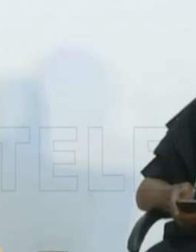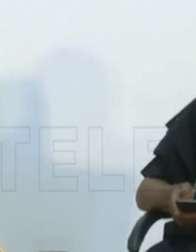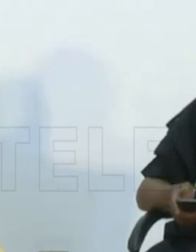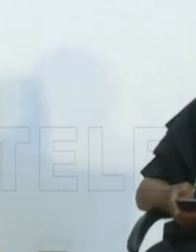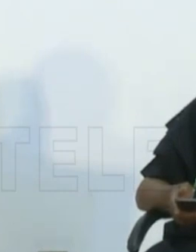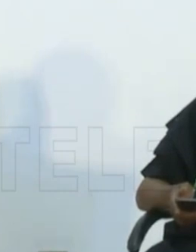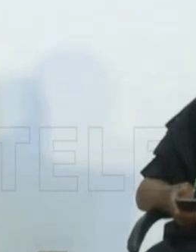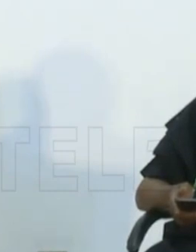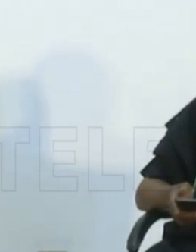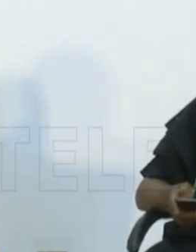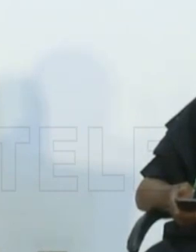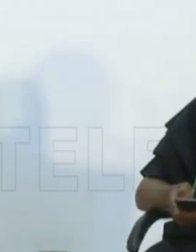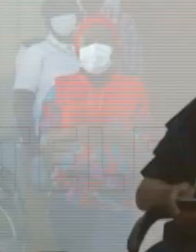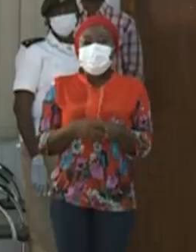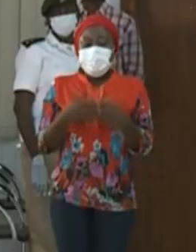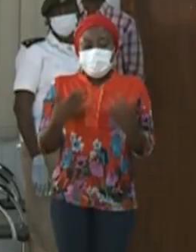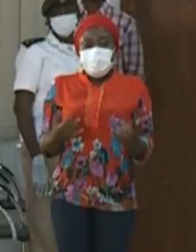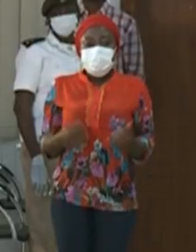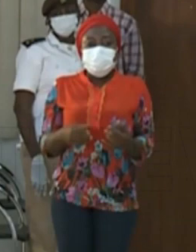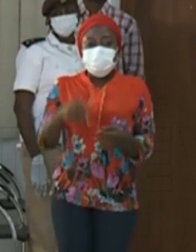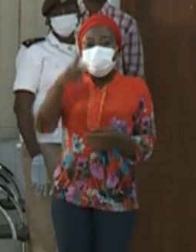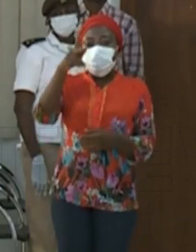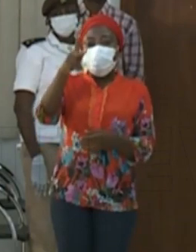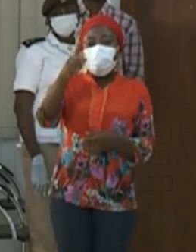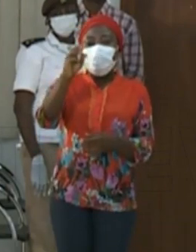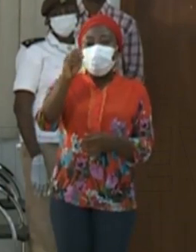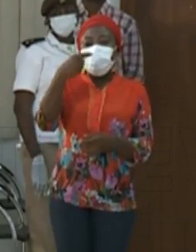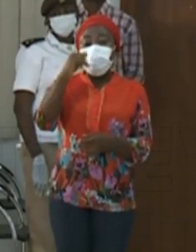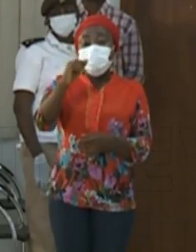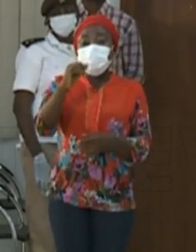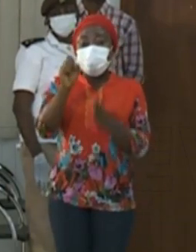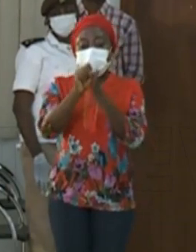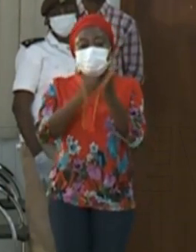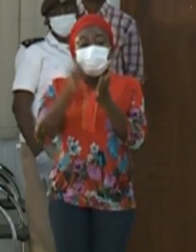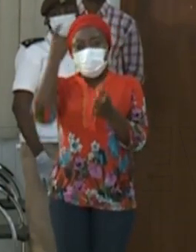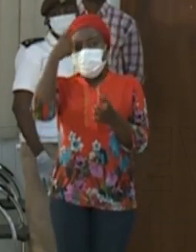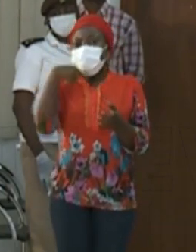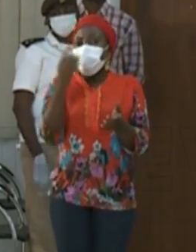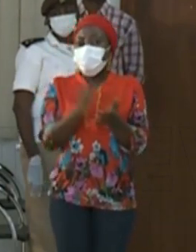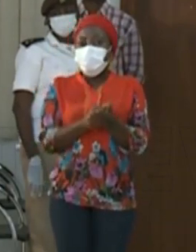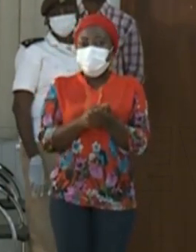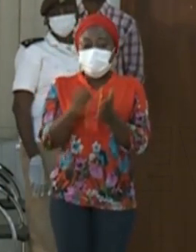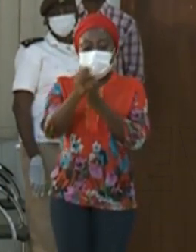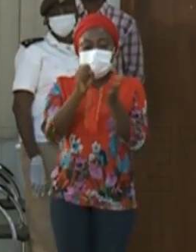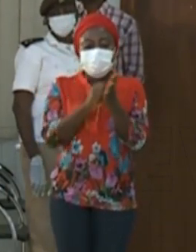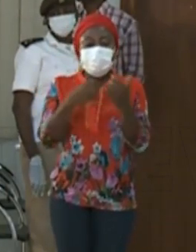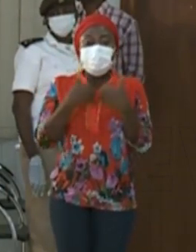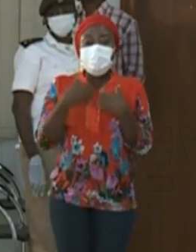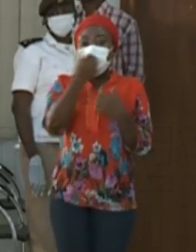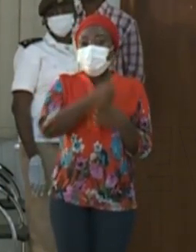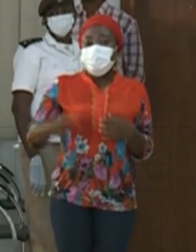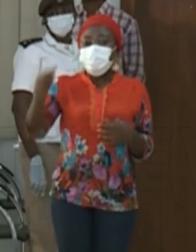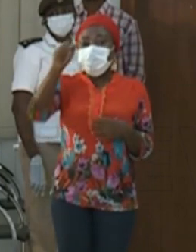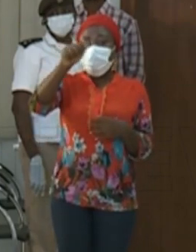Nigeria. Sir, Kogi State Governor said recently that the state has an app for